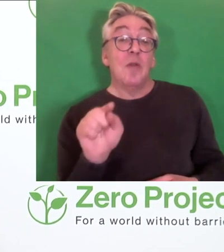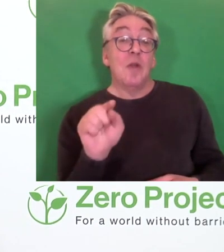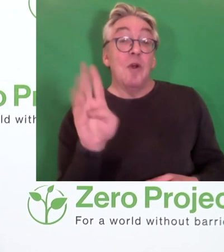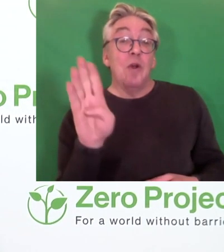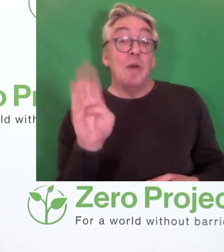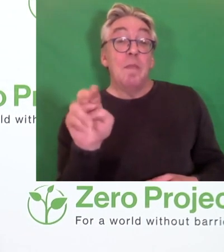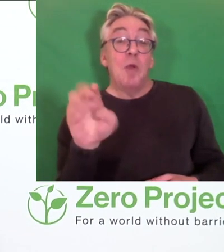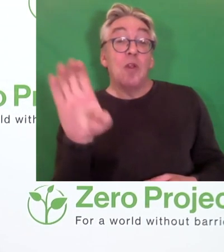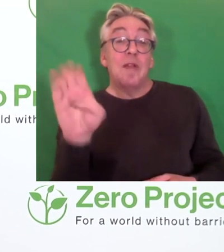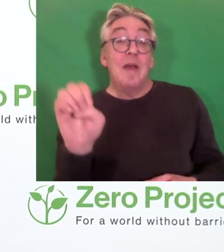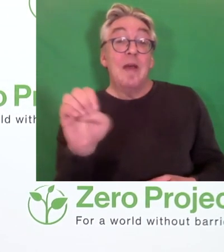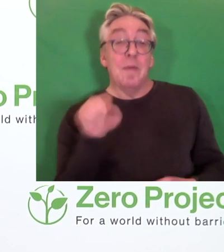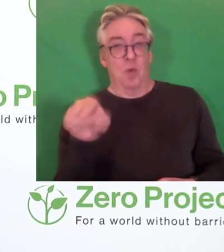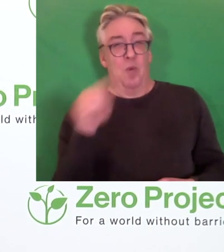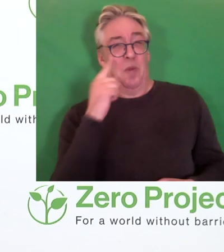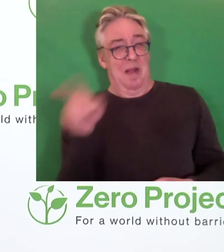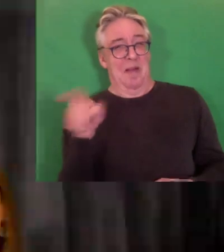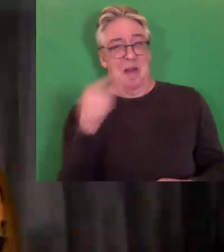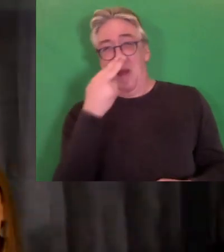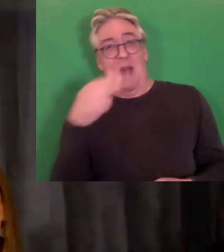community?